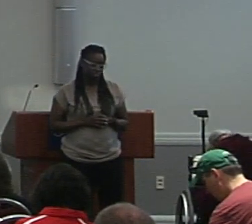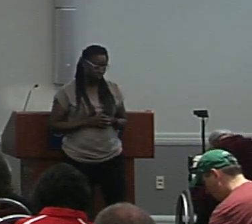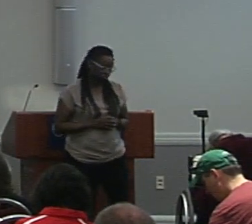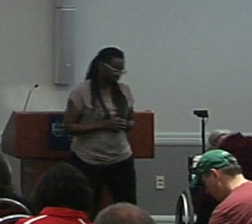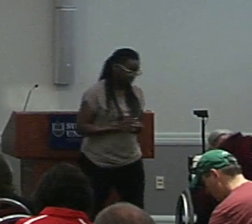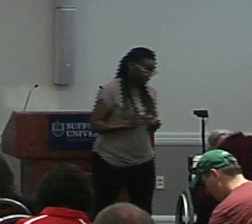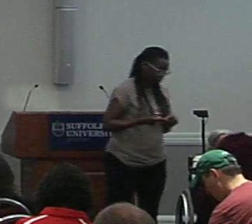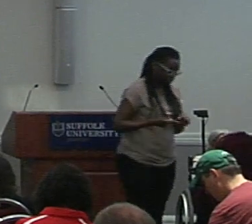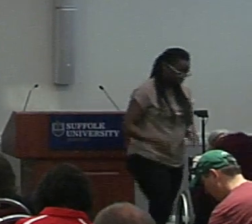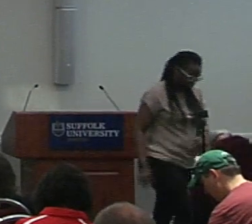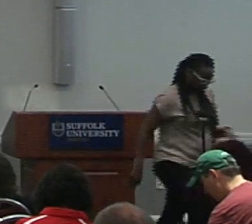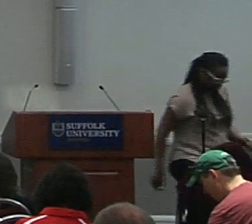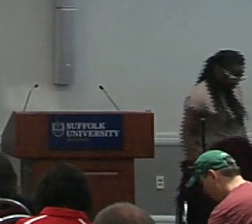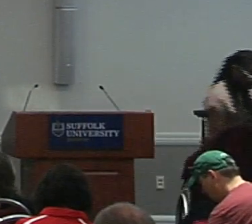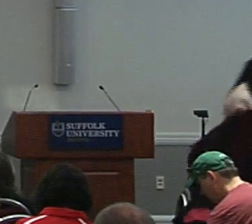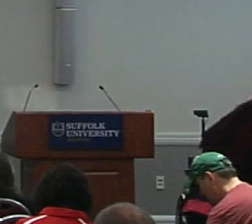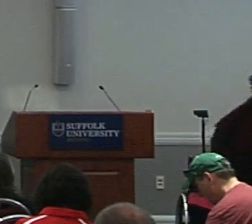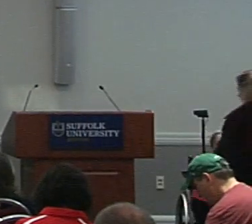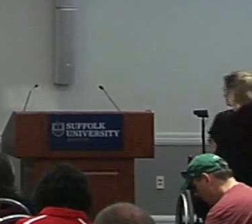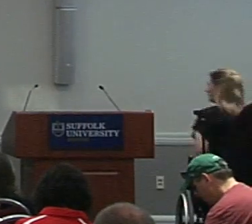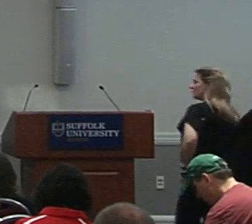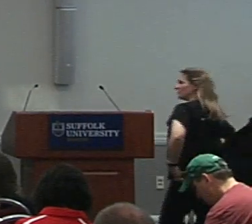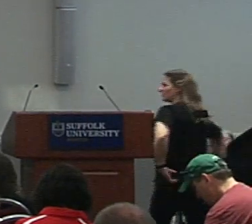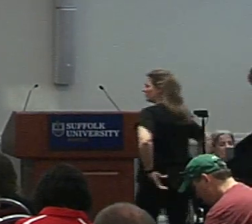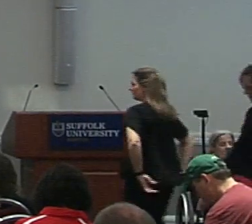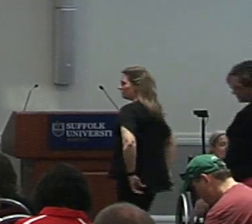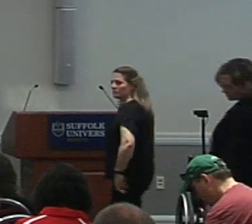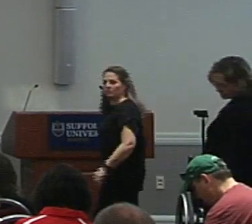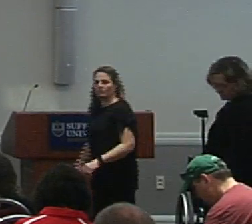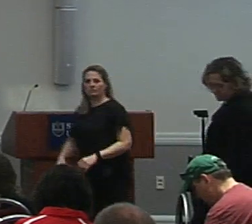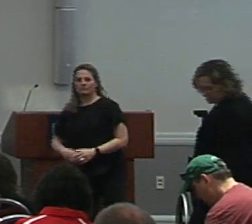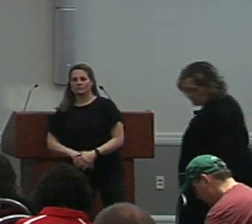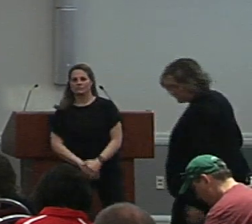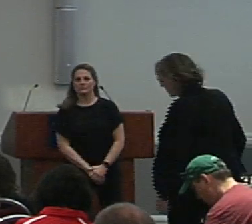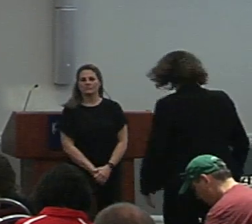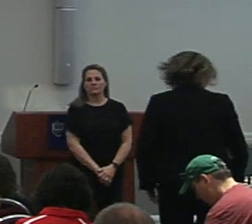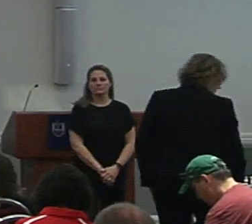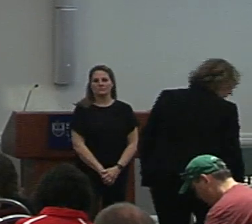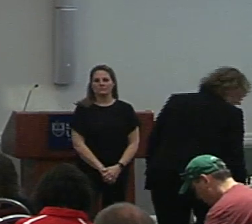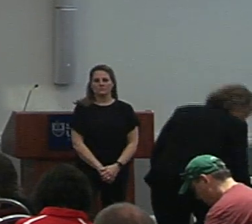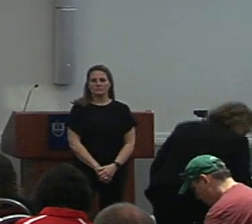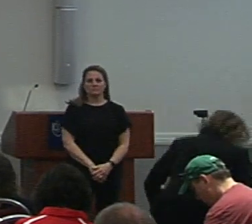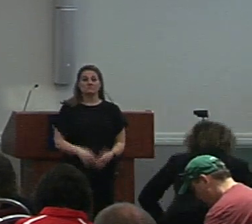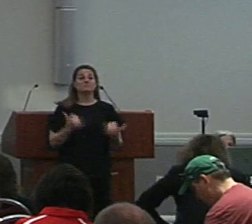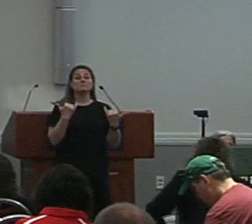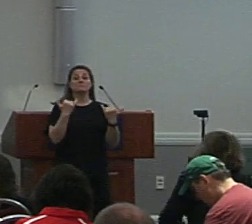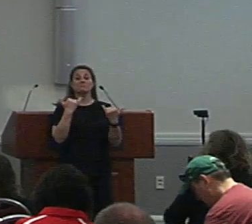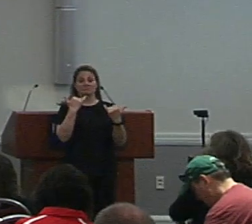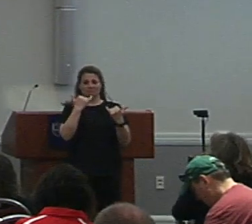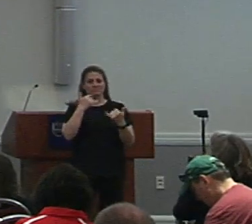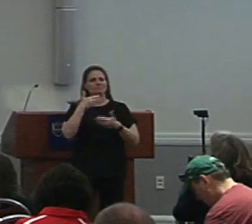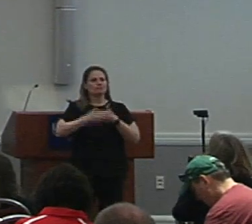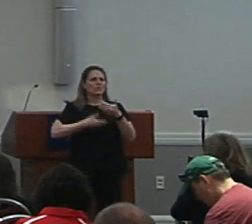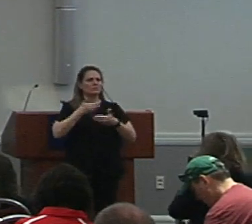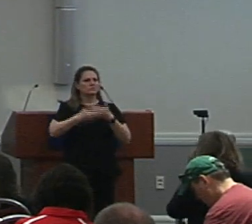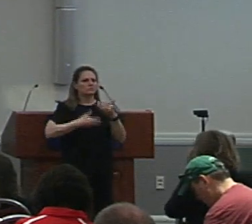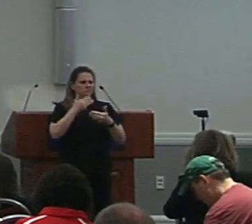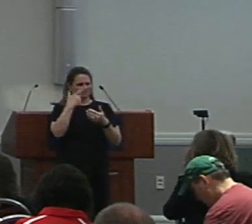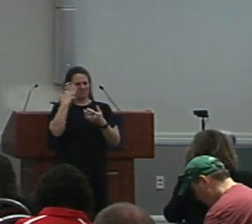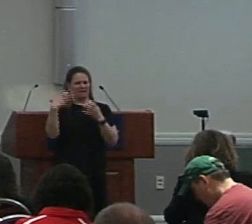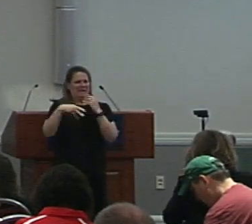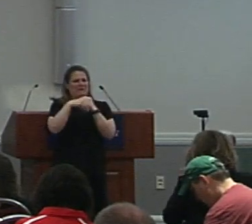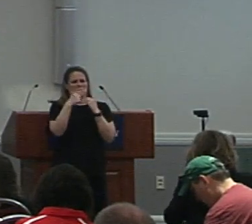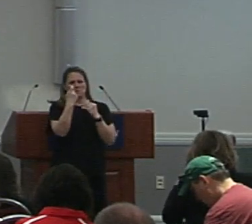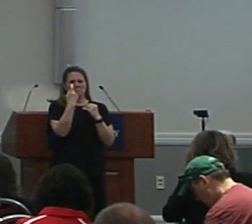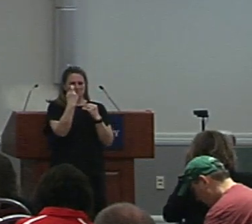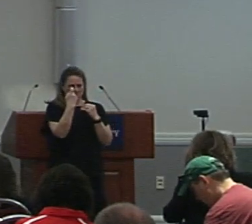And then one other note about access in City Hall. We are right now in the process of installing a vertical lift on